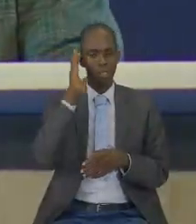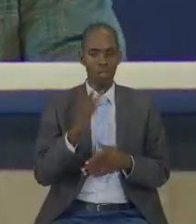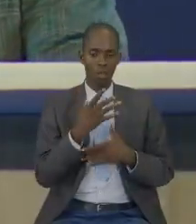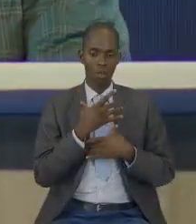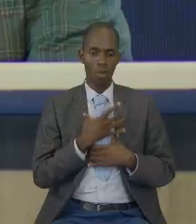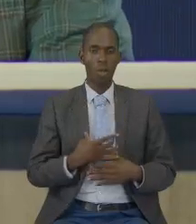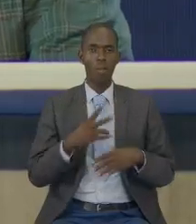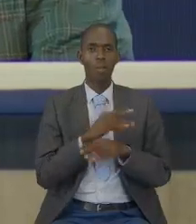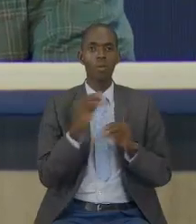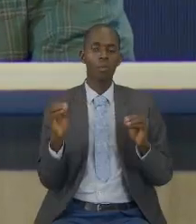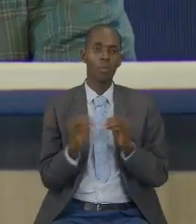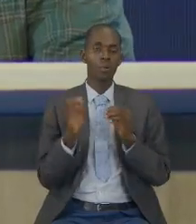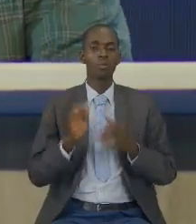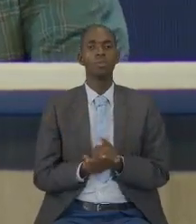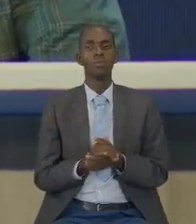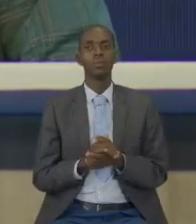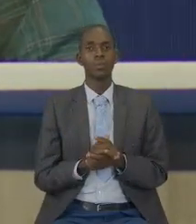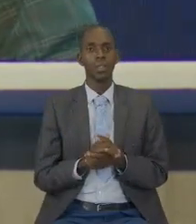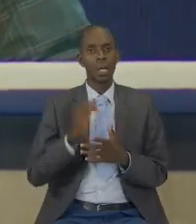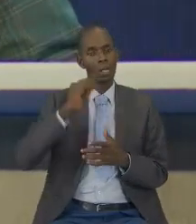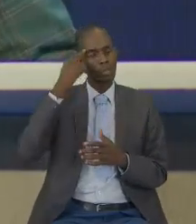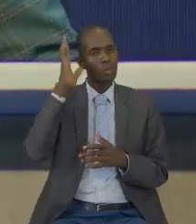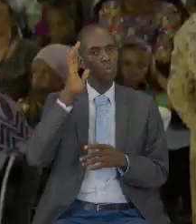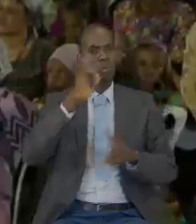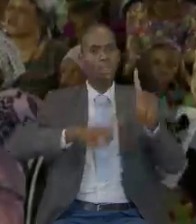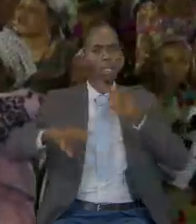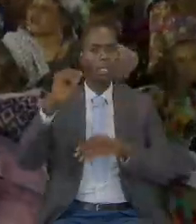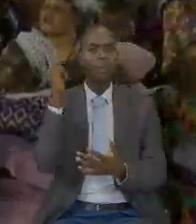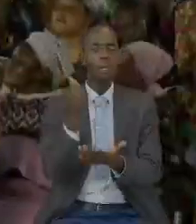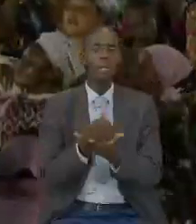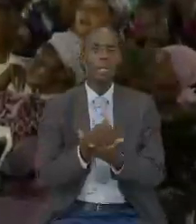no more. I thought somebody would say amen.